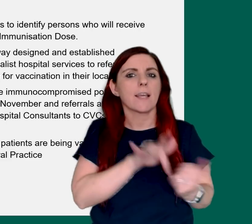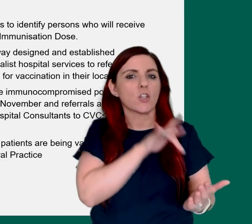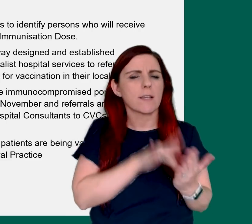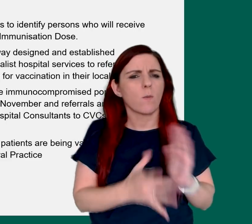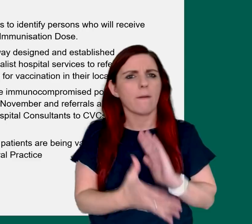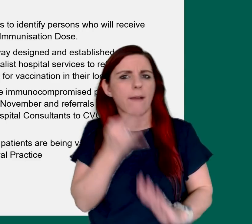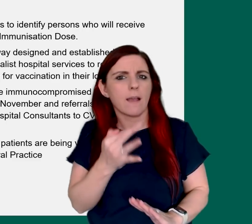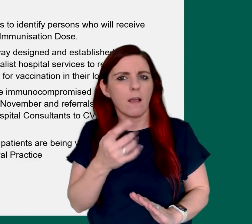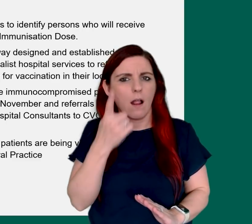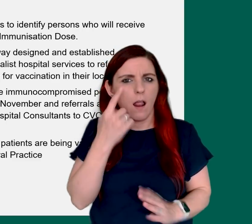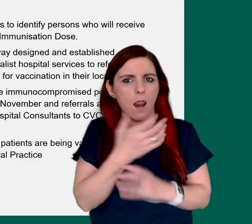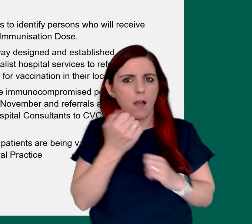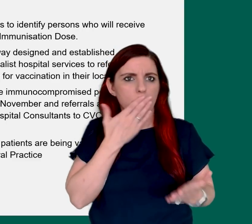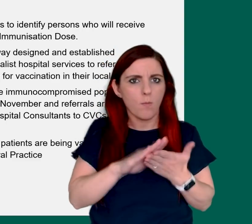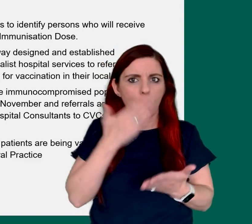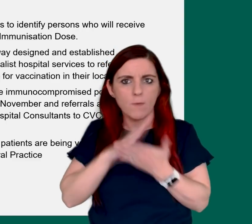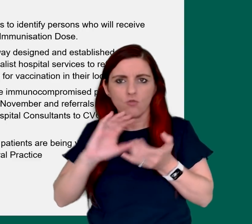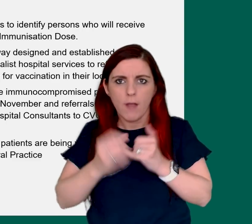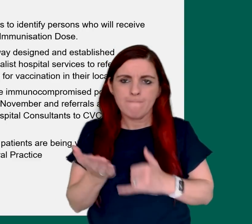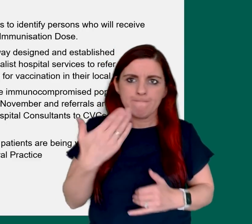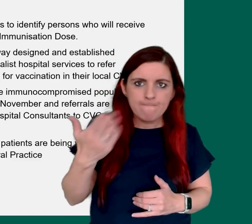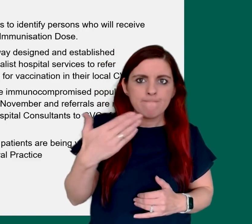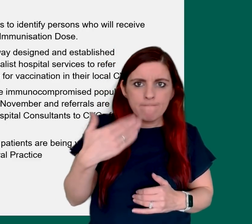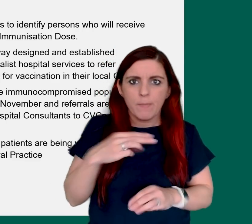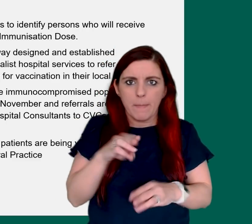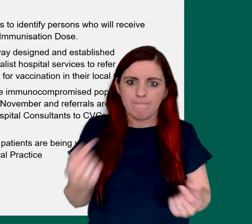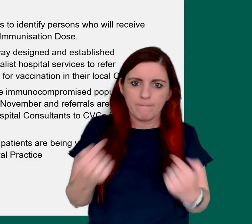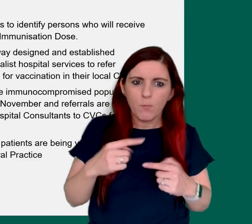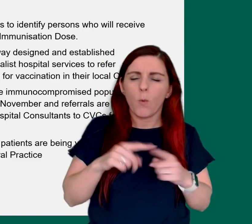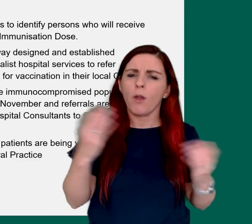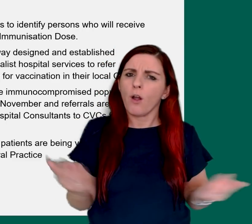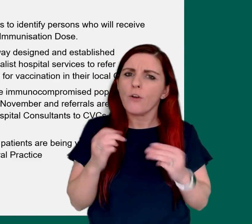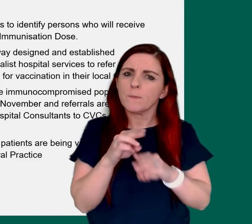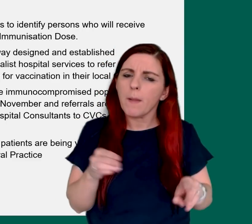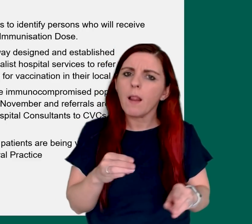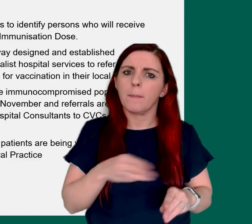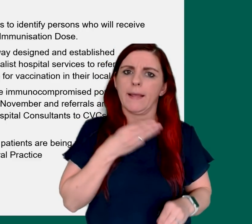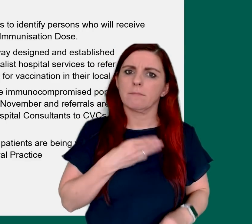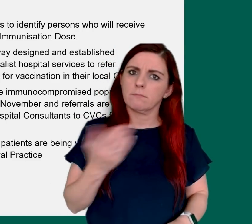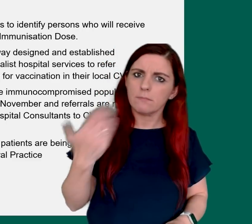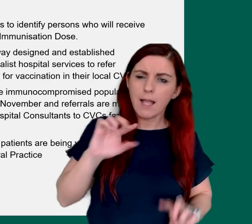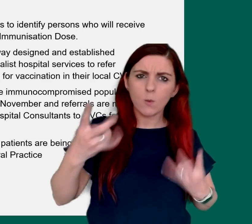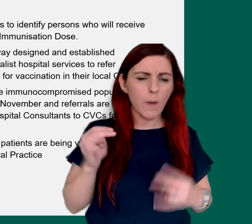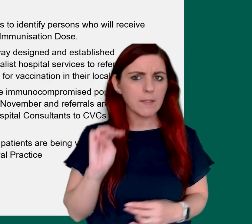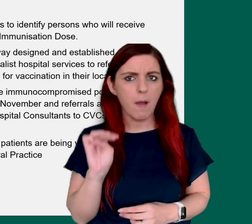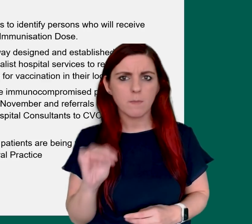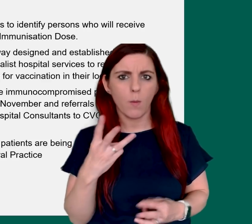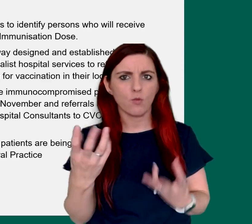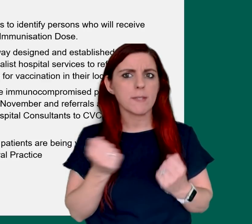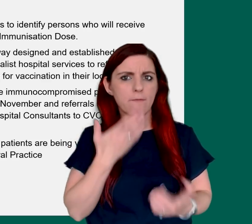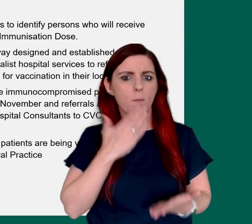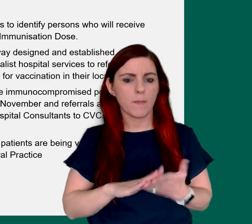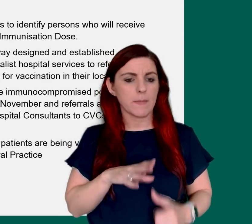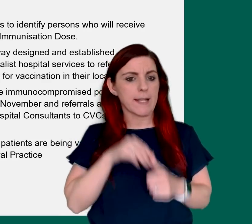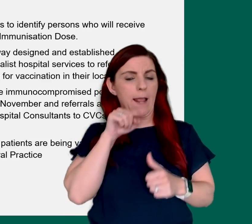it is taking a lot of appointments to get people through. And clearly, what we would say is we would encourage people to come forward as quickly as possible, particularly this